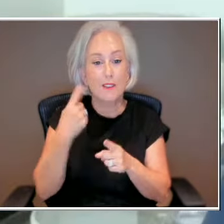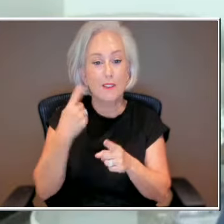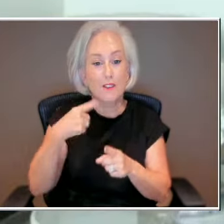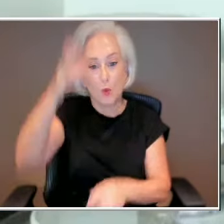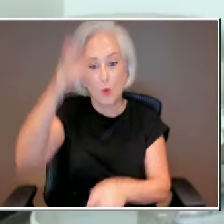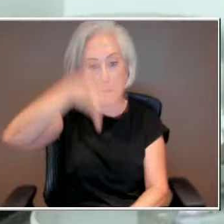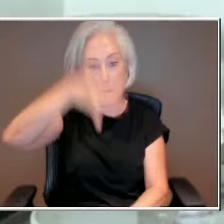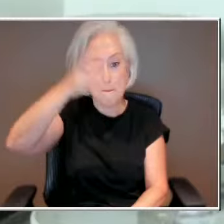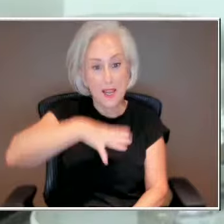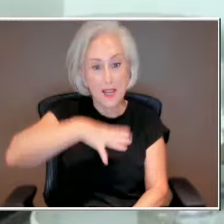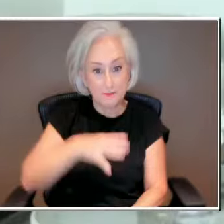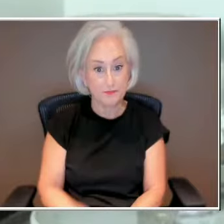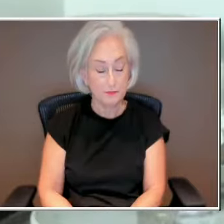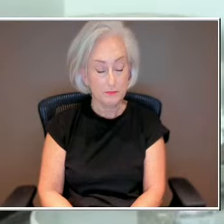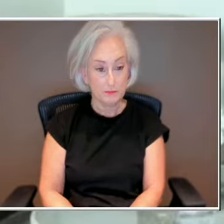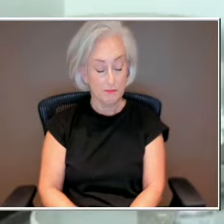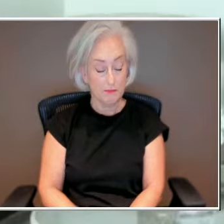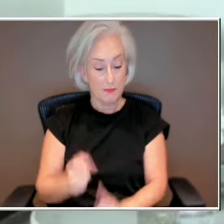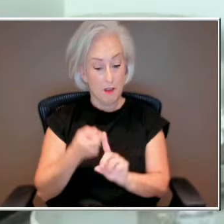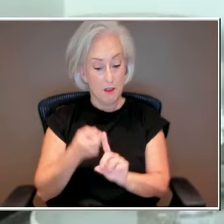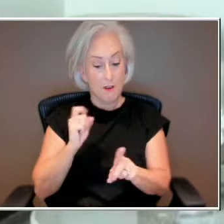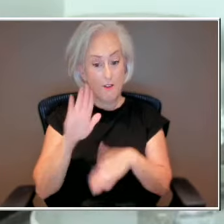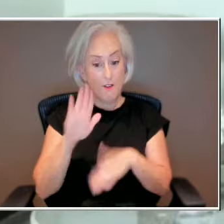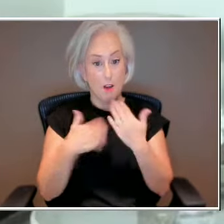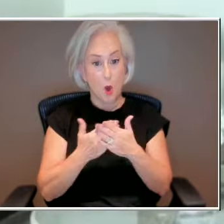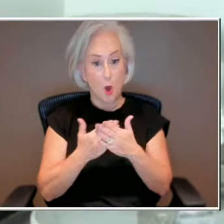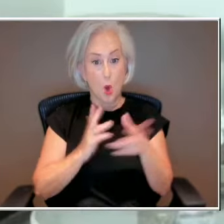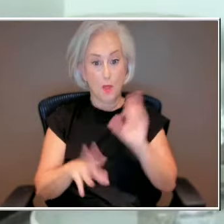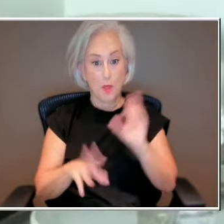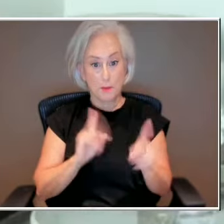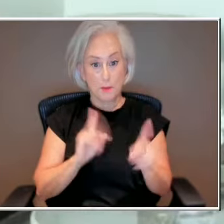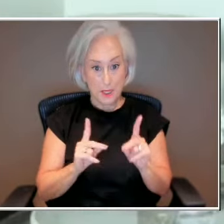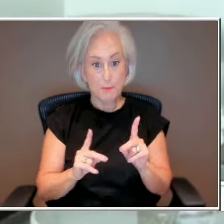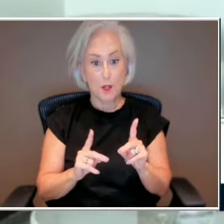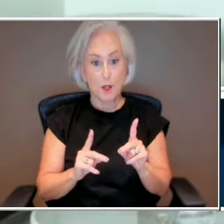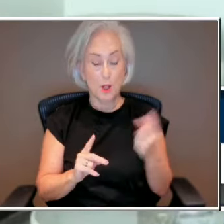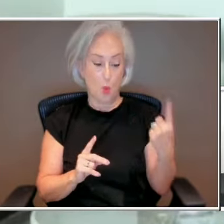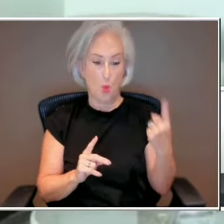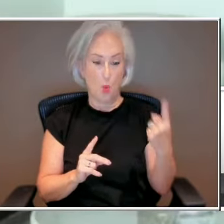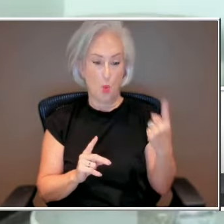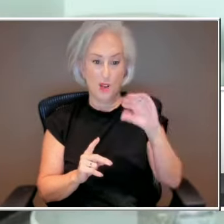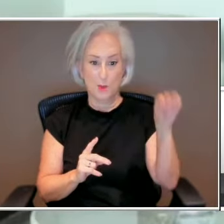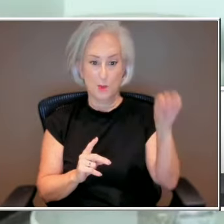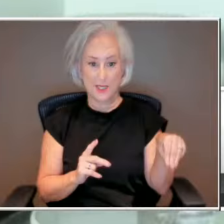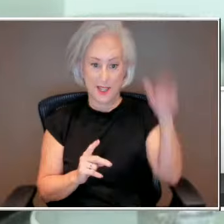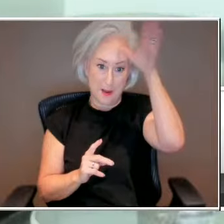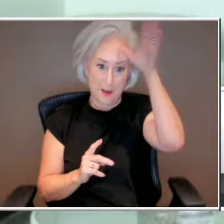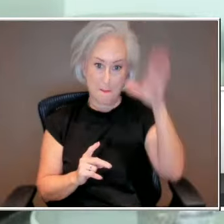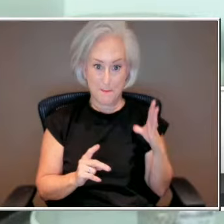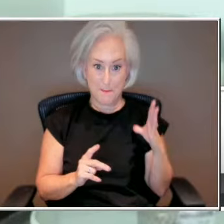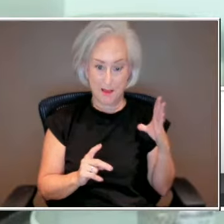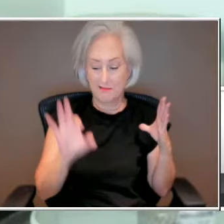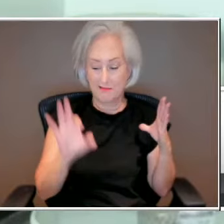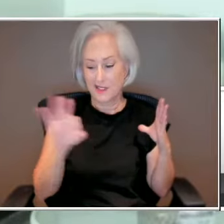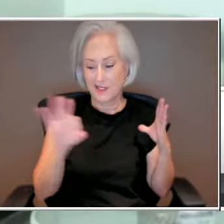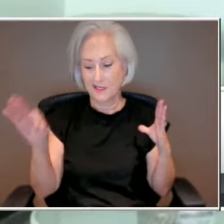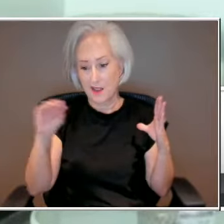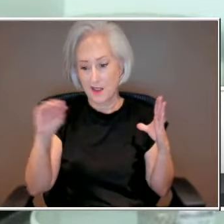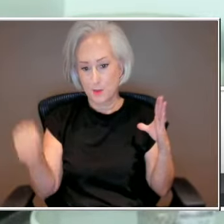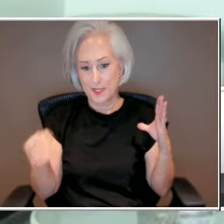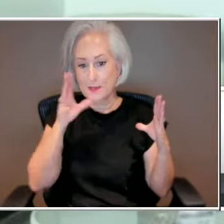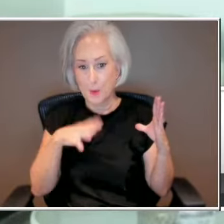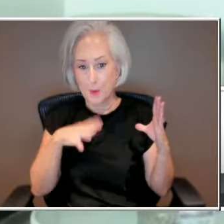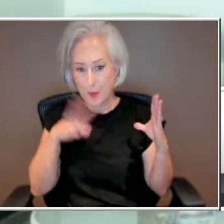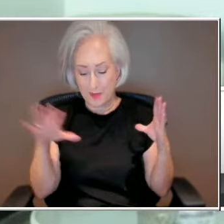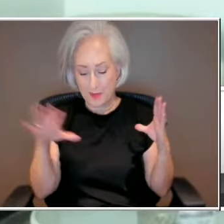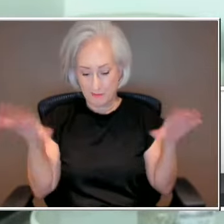Of all the people who have breast cancer, approximately 1% are male patients. So it's certainly not the majority of patients that we